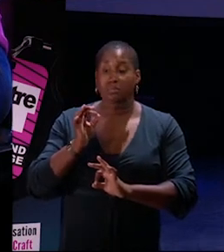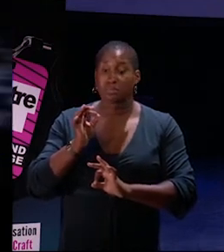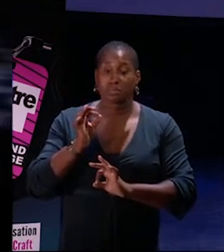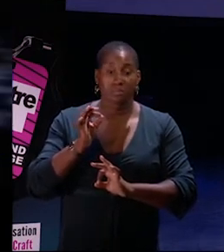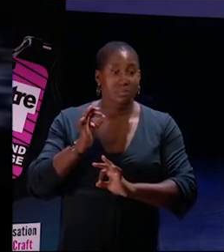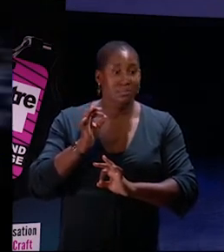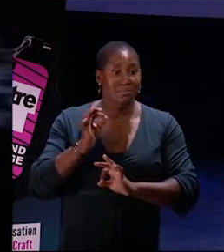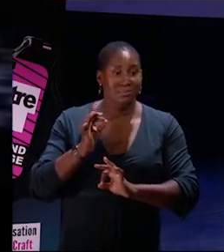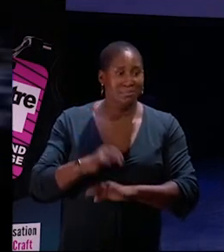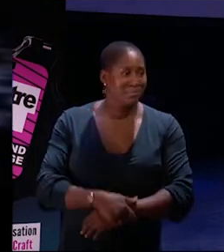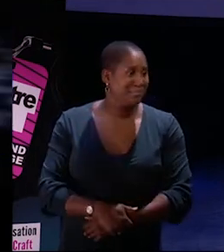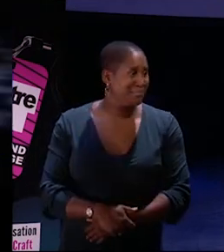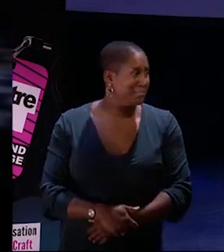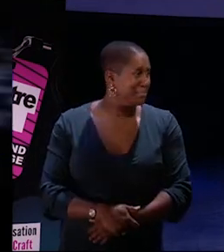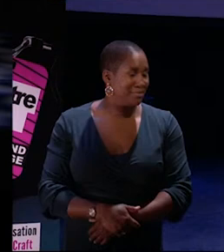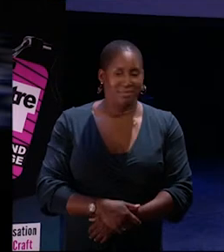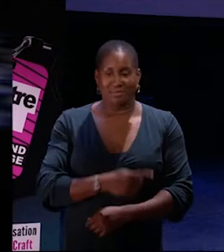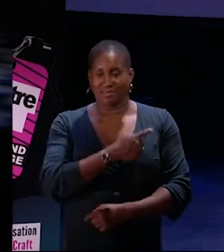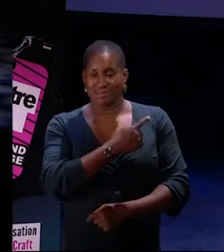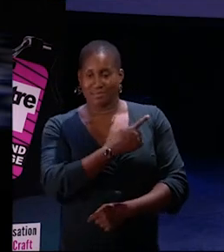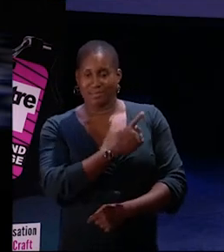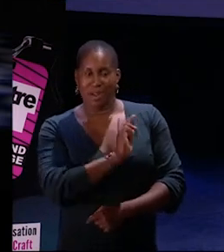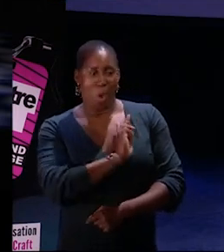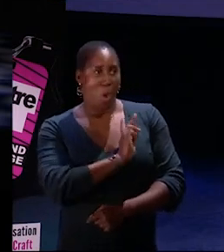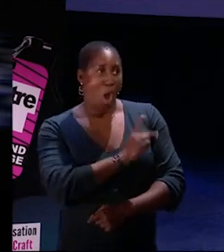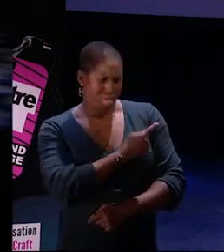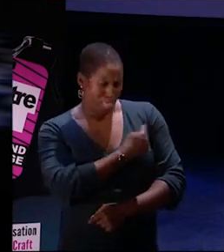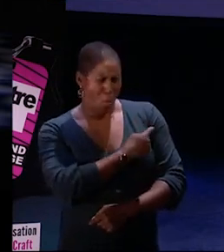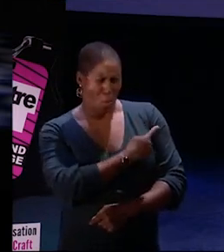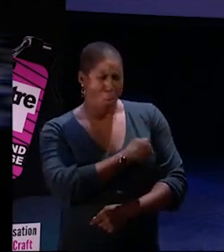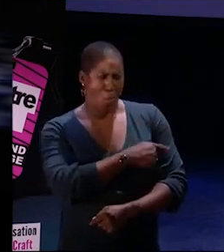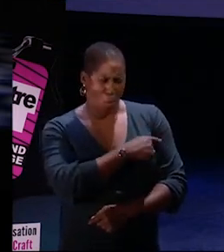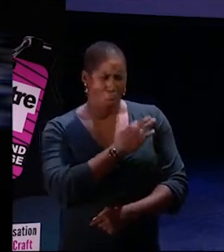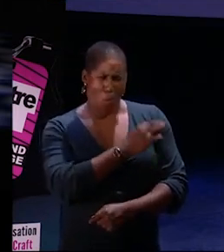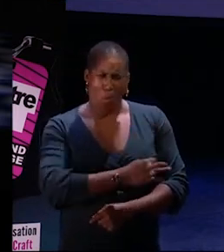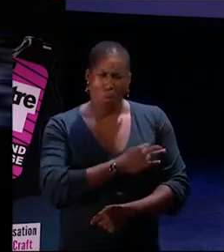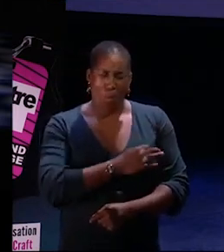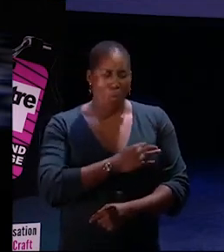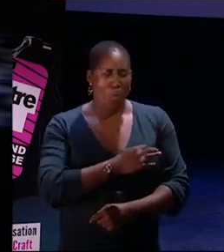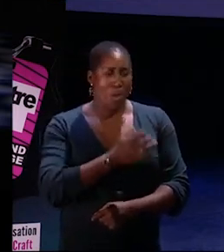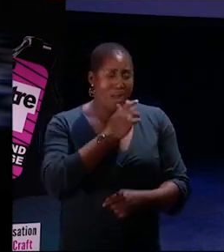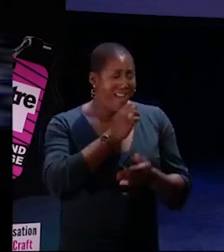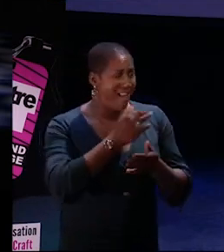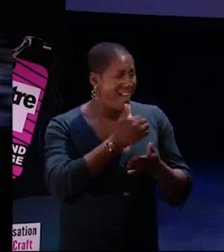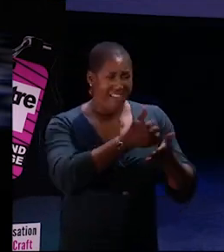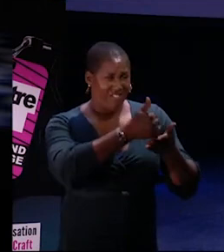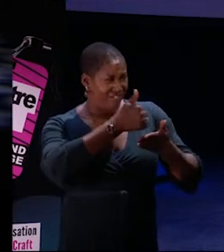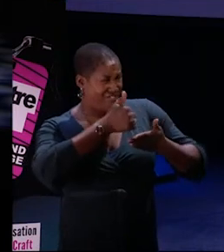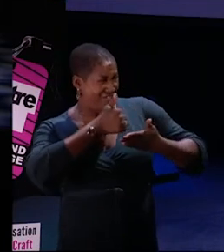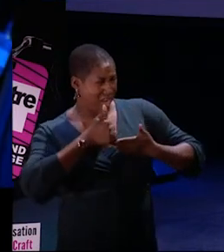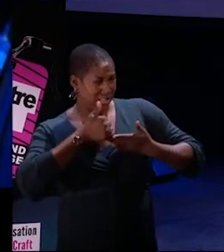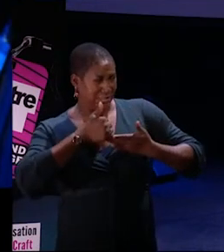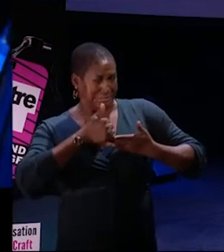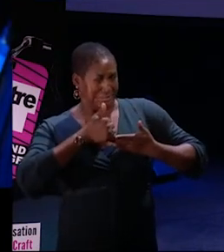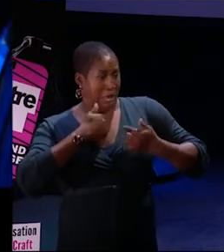wants. If not, I think we have some questions. Okay. Do you have any advice for someone who wants to follow in your footsteps and do what